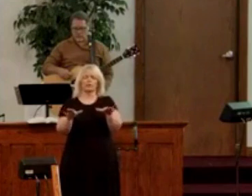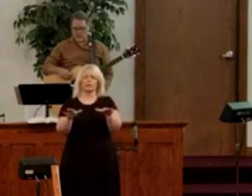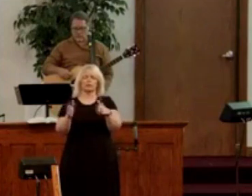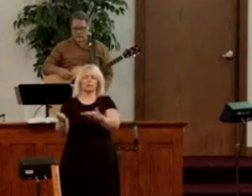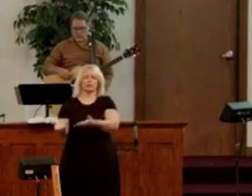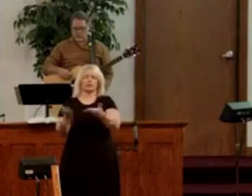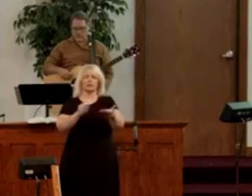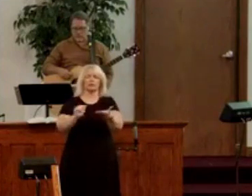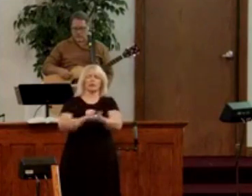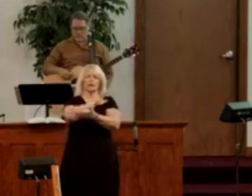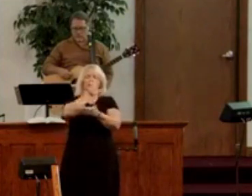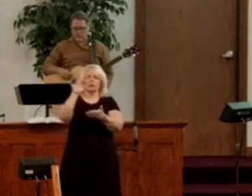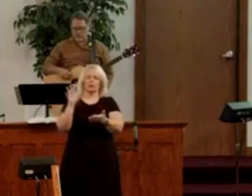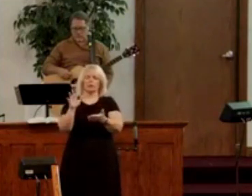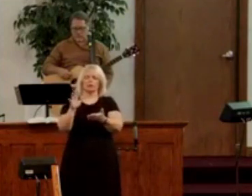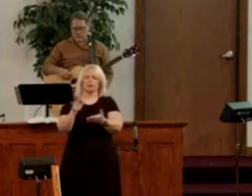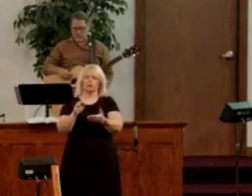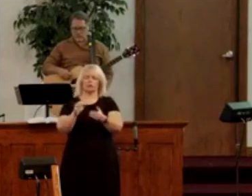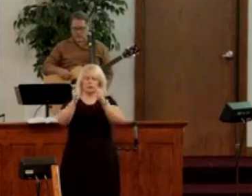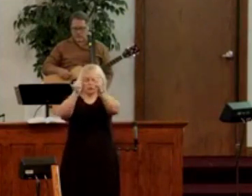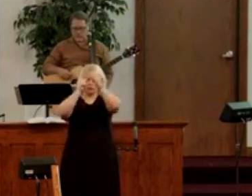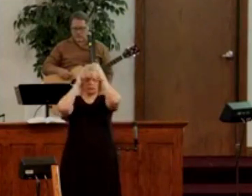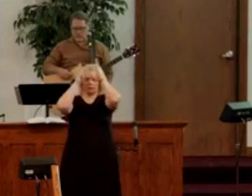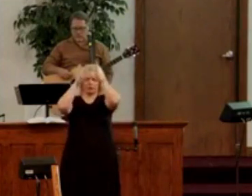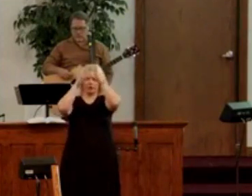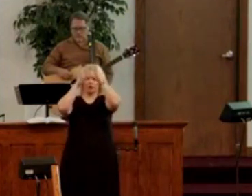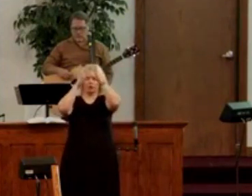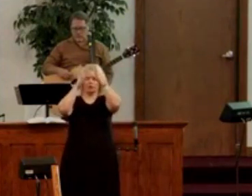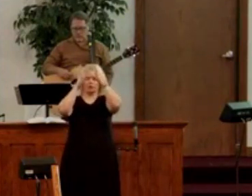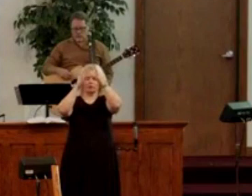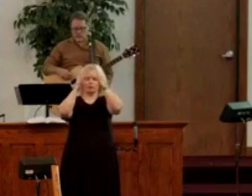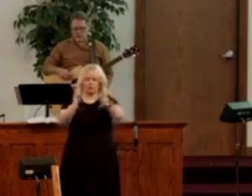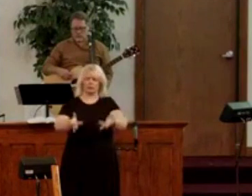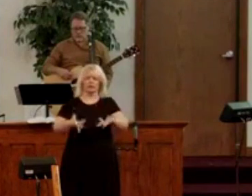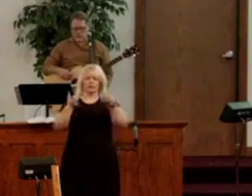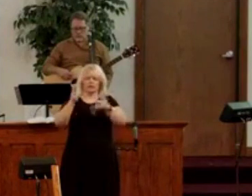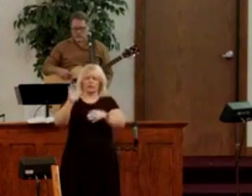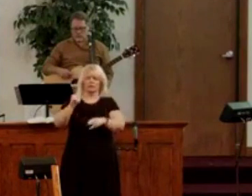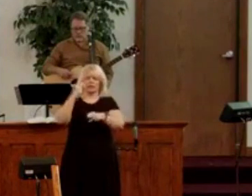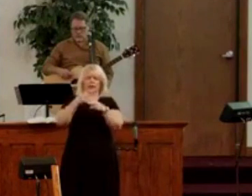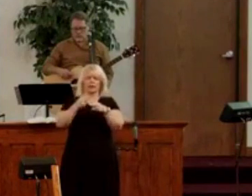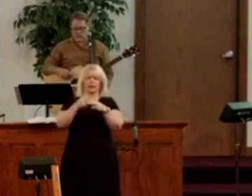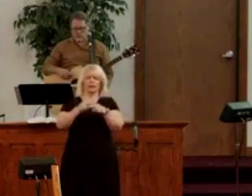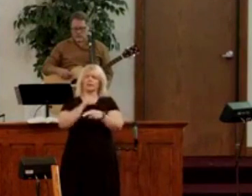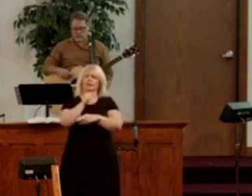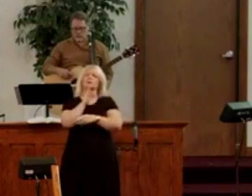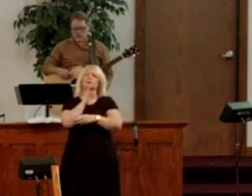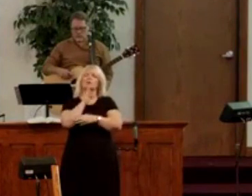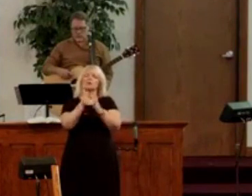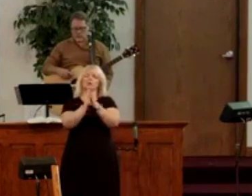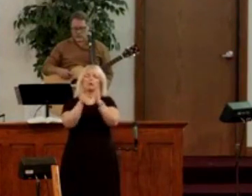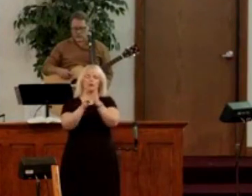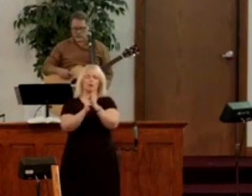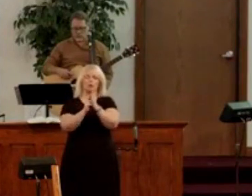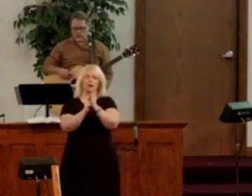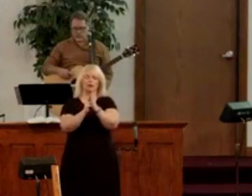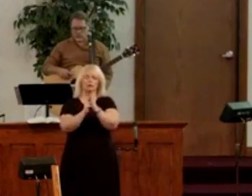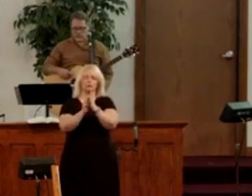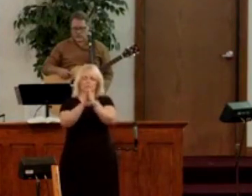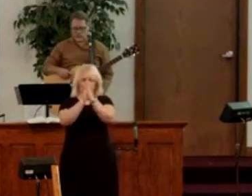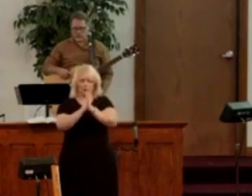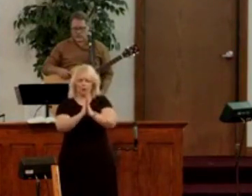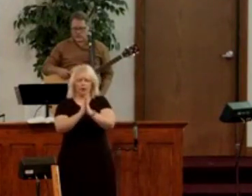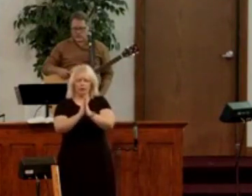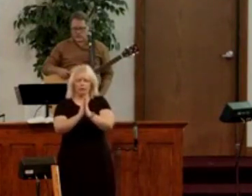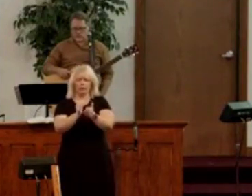glory. Father, we lift up these by name that we have named, and those who are unspoken, Lord, we lift them up as well. But we ask for